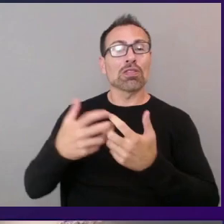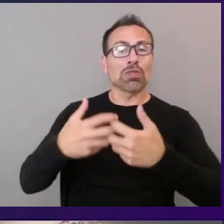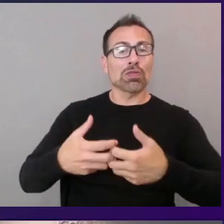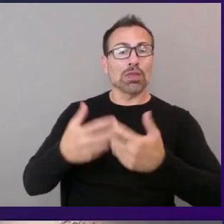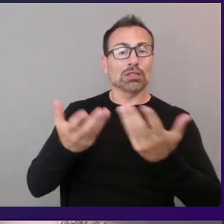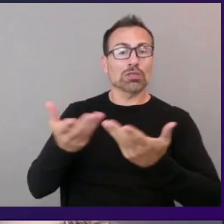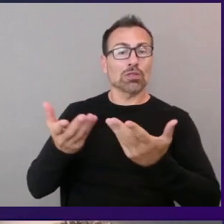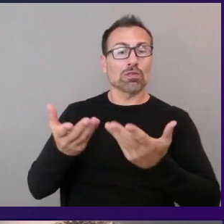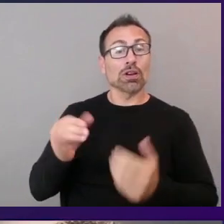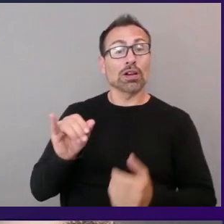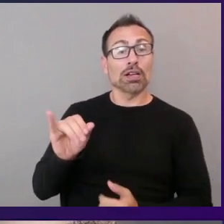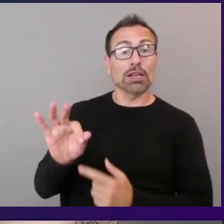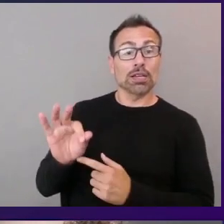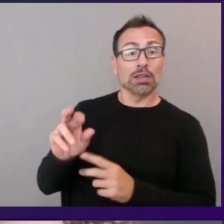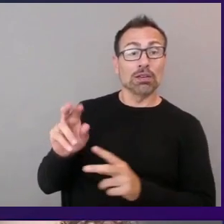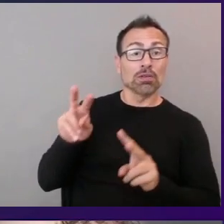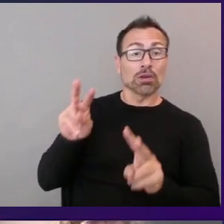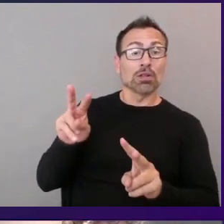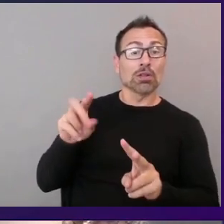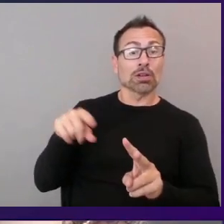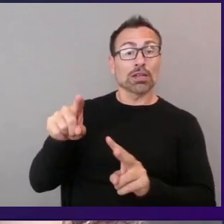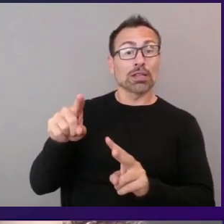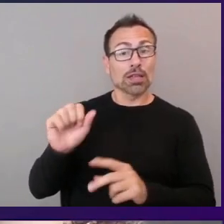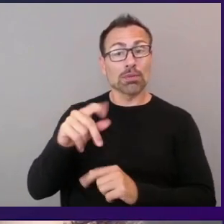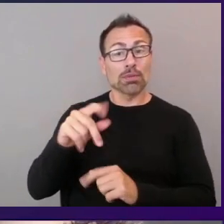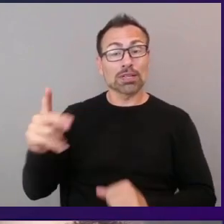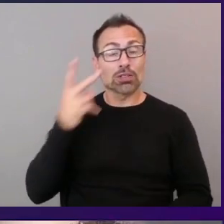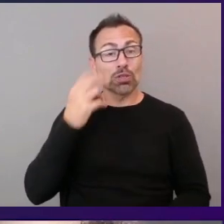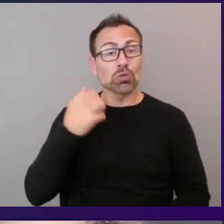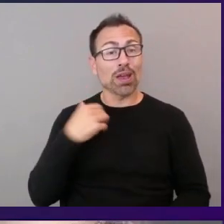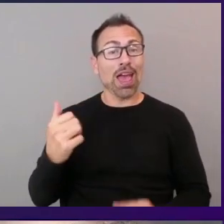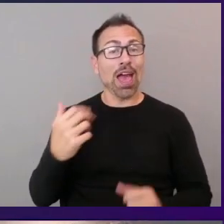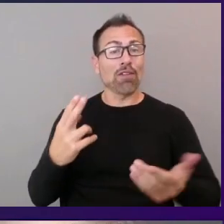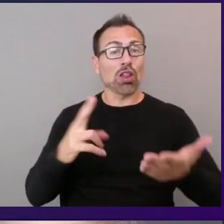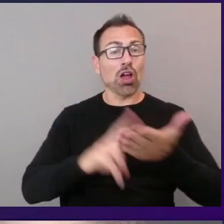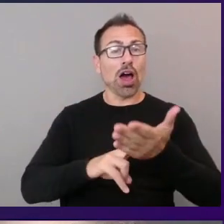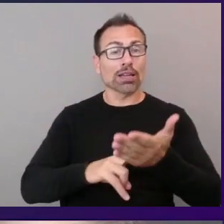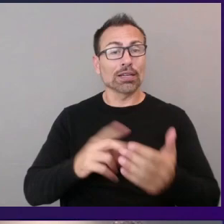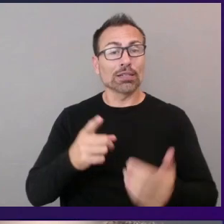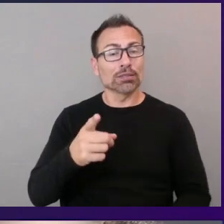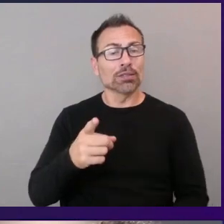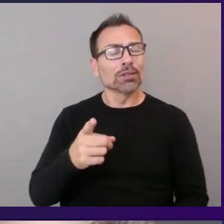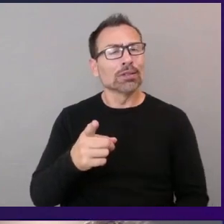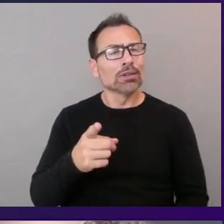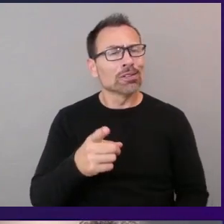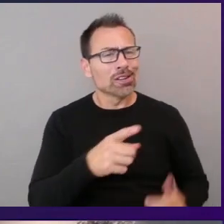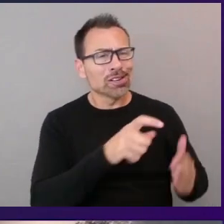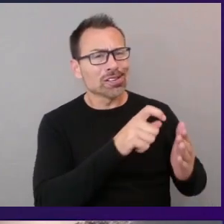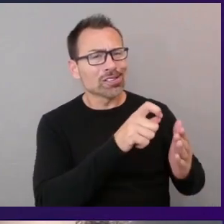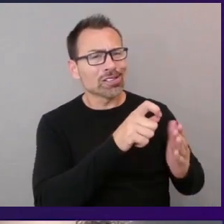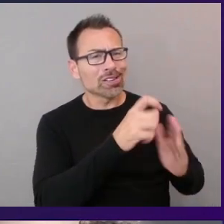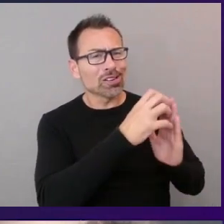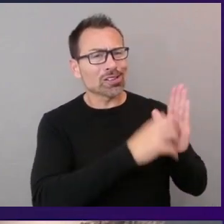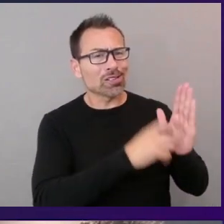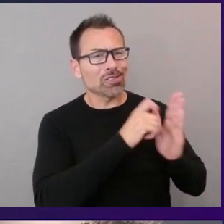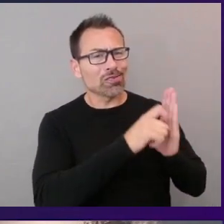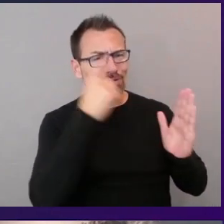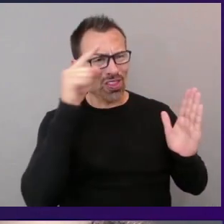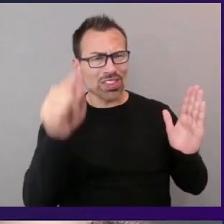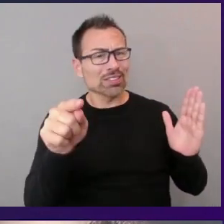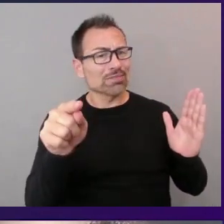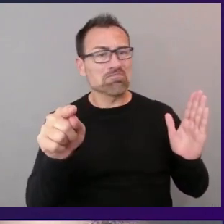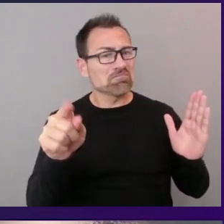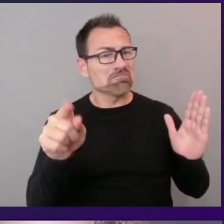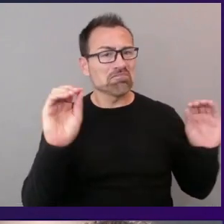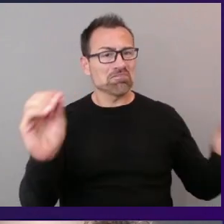preview the application, you see that we have a login form. We didn't write any code for the login form. This form is provided by the